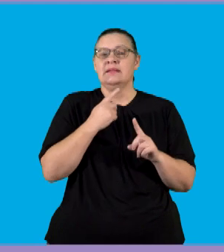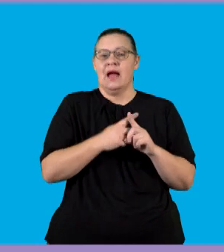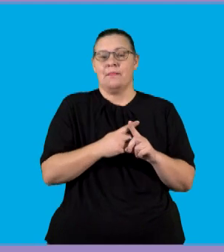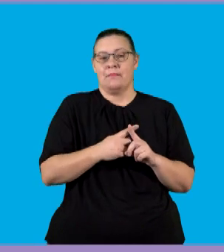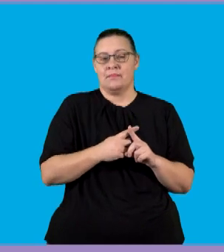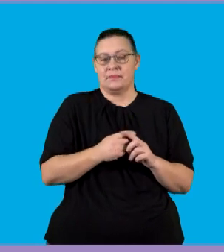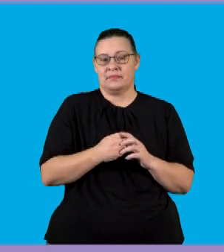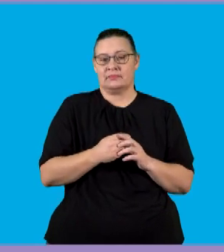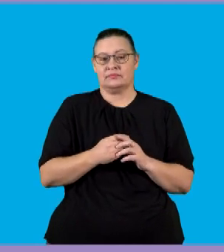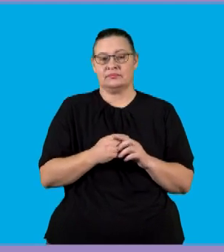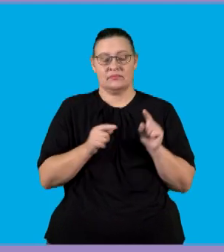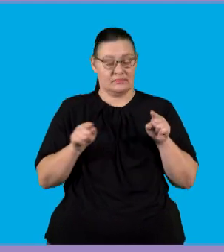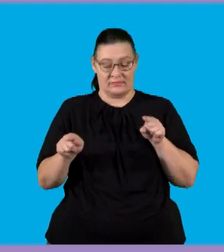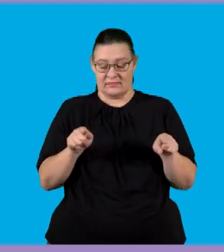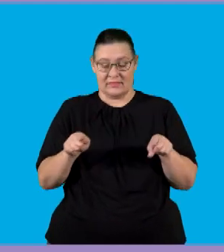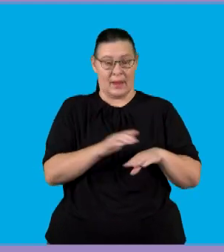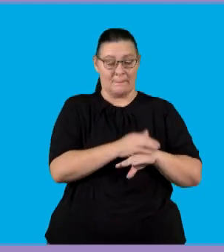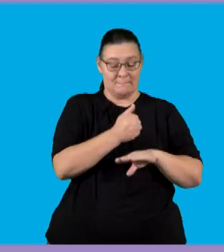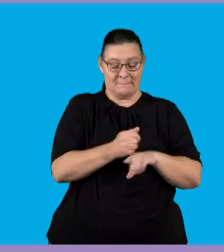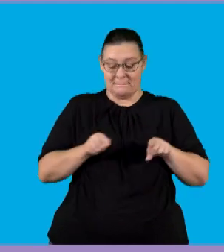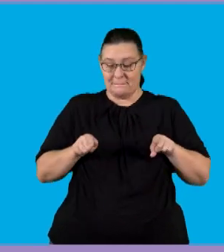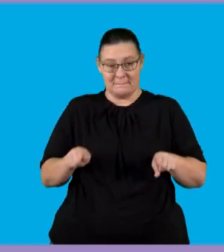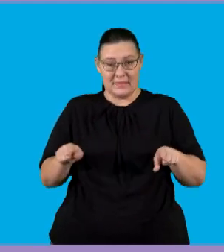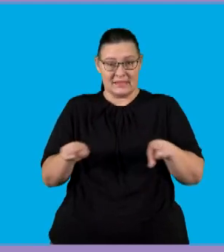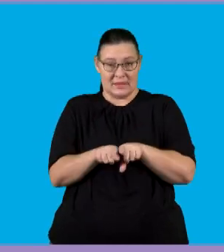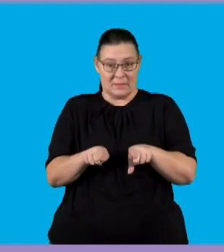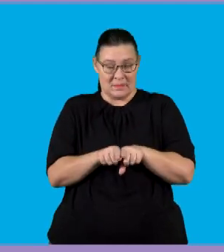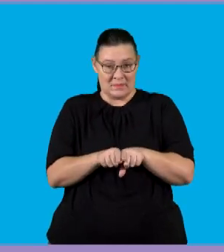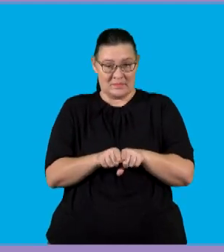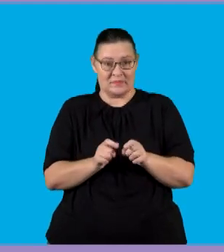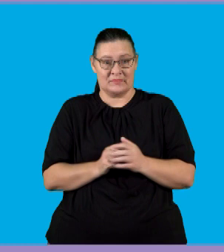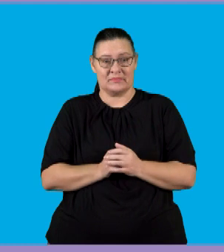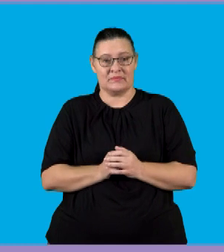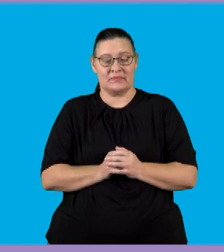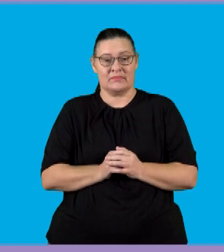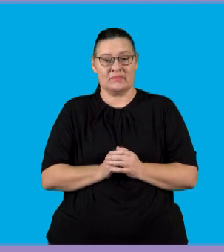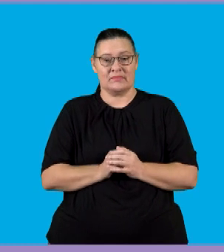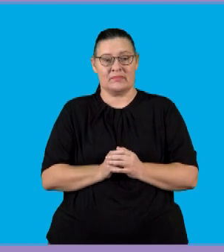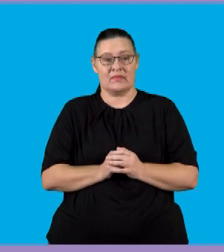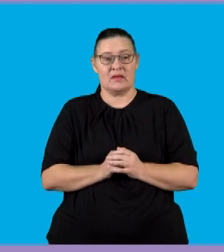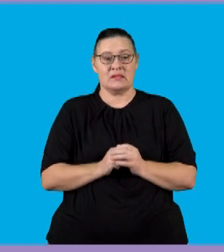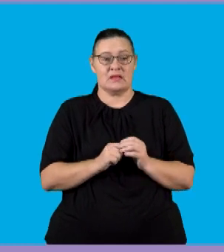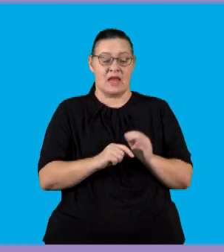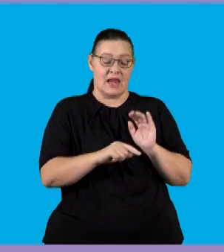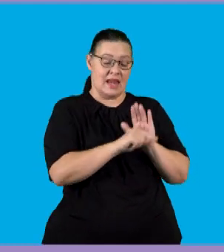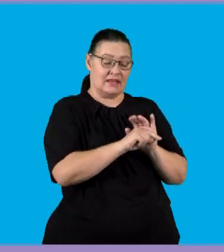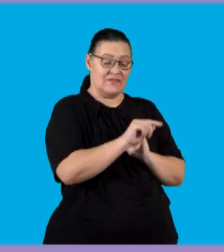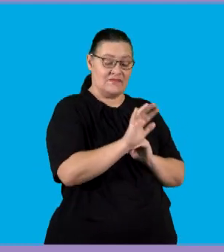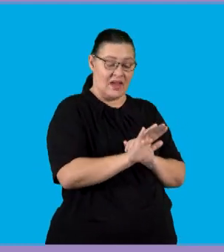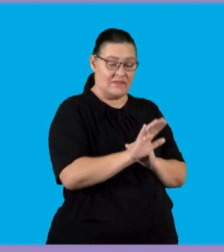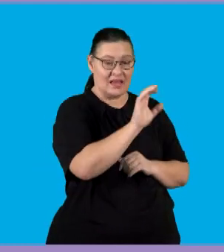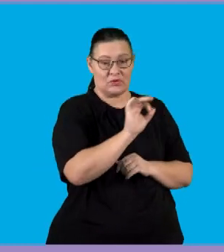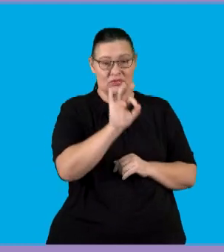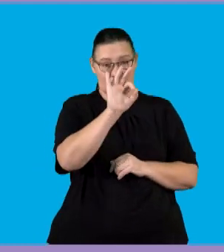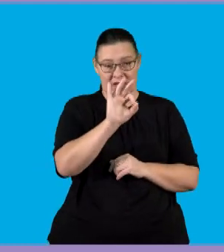multiplying 2 powers that have the same base. Now, remember, it's negative 5 exponent